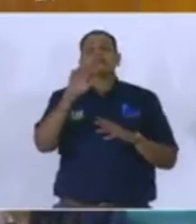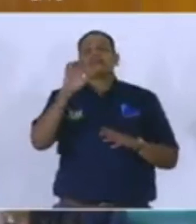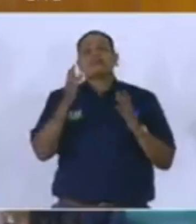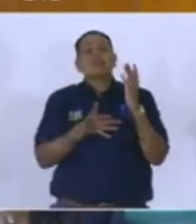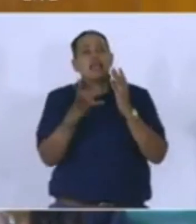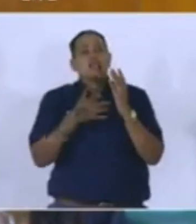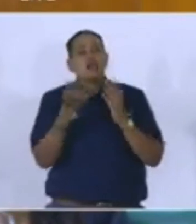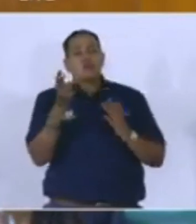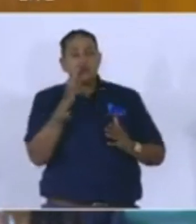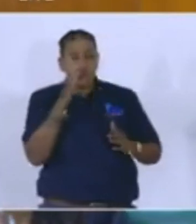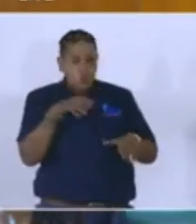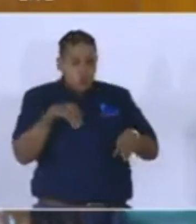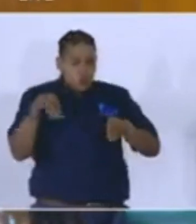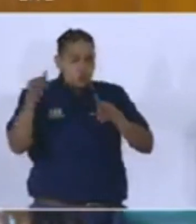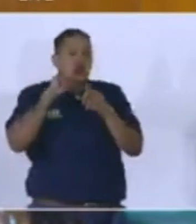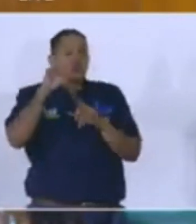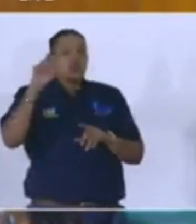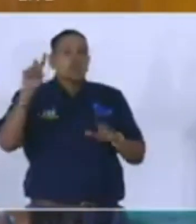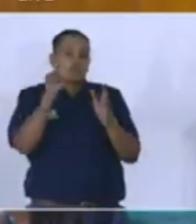and